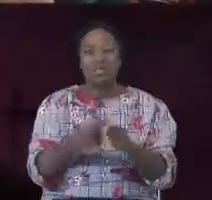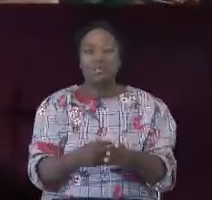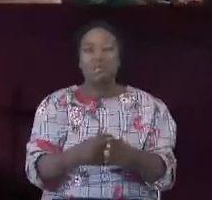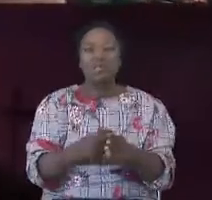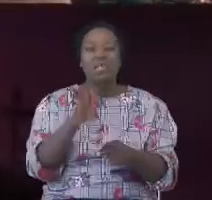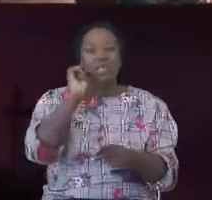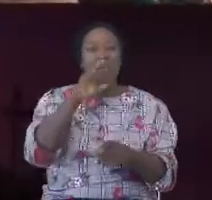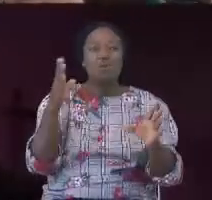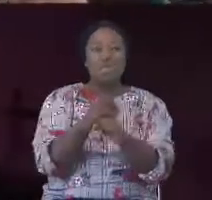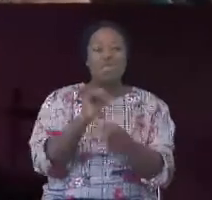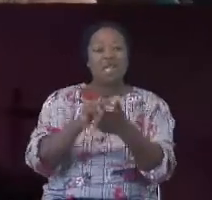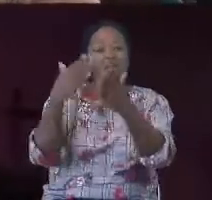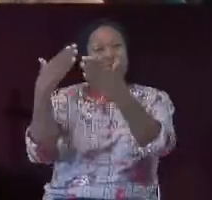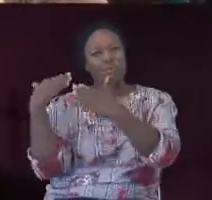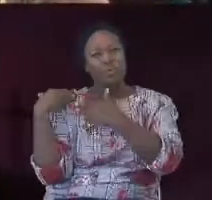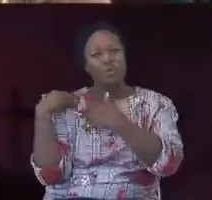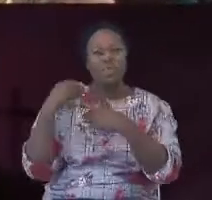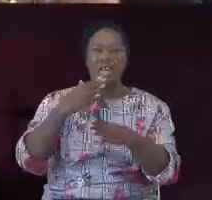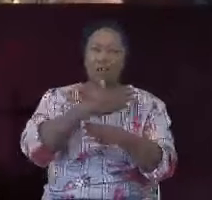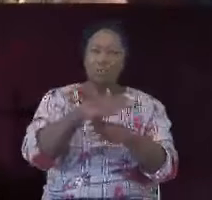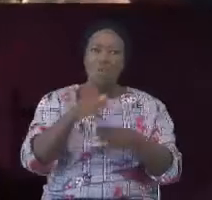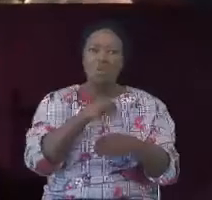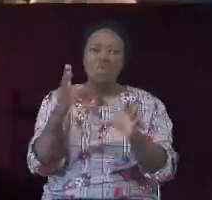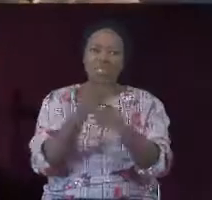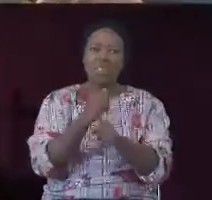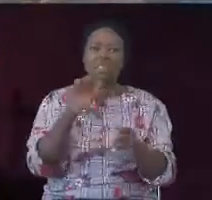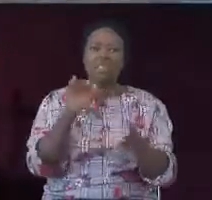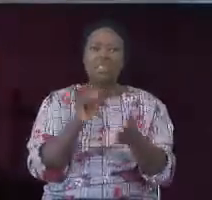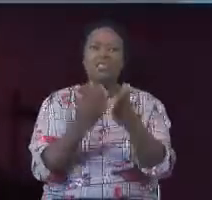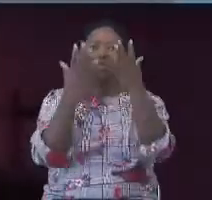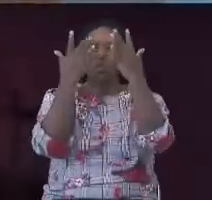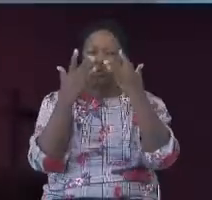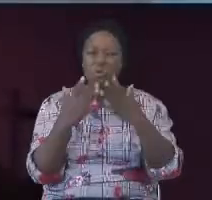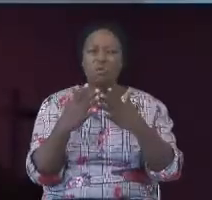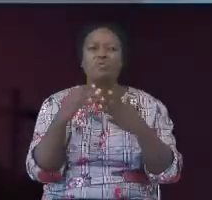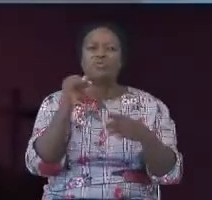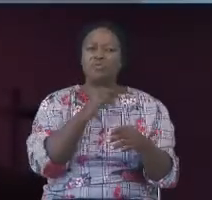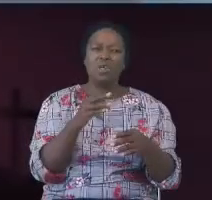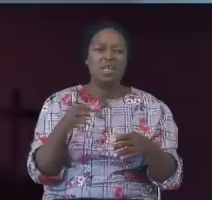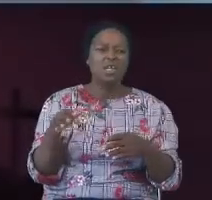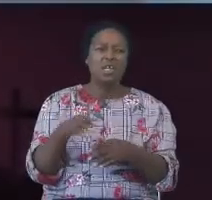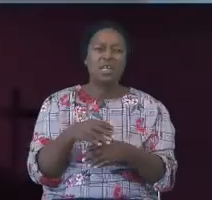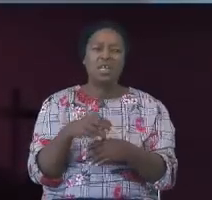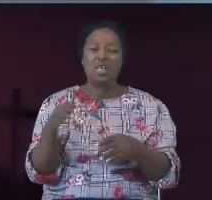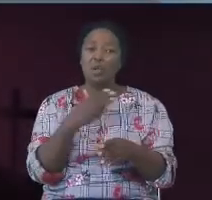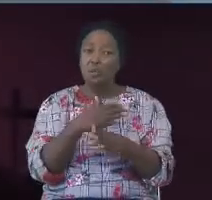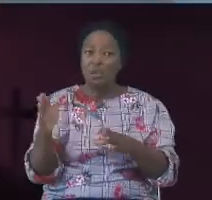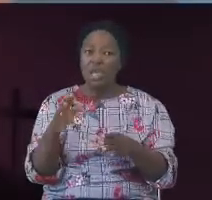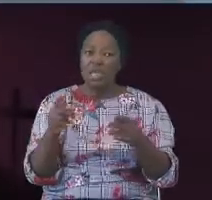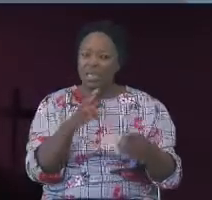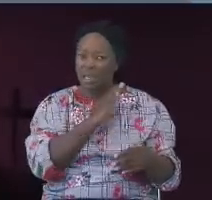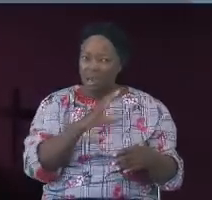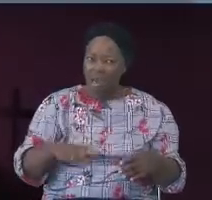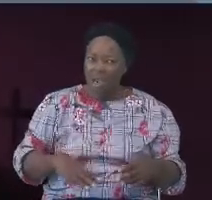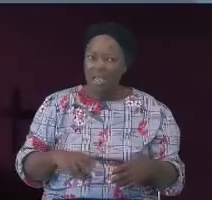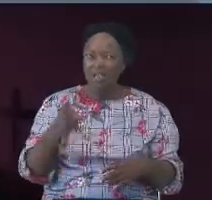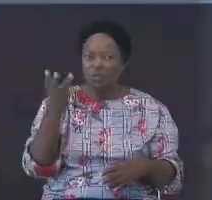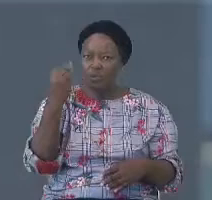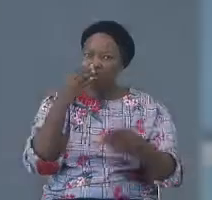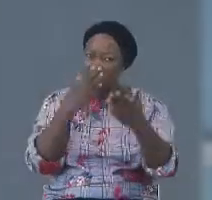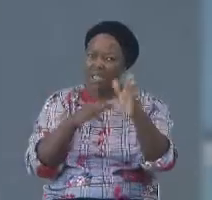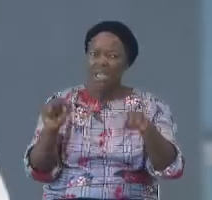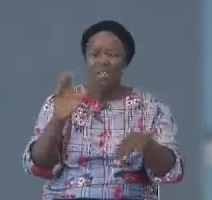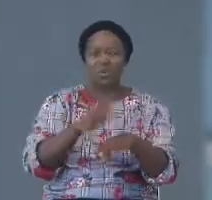grant your comfort today in jesus name he will take the body and away he will take the sorrow of